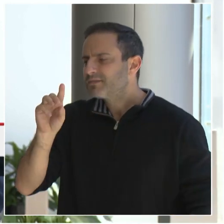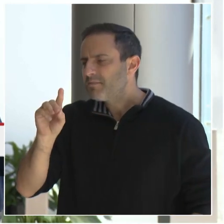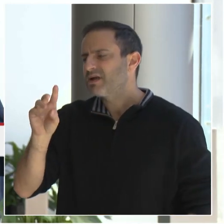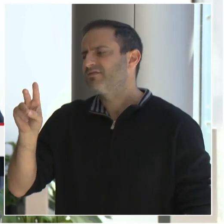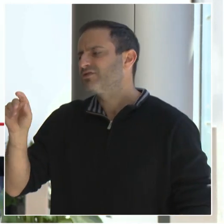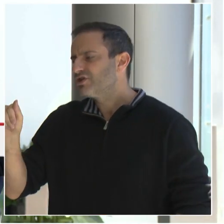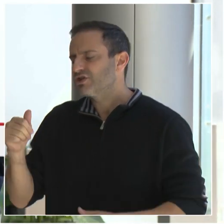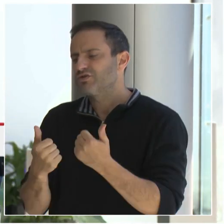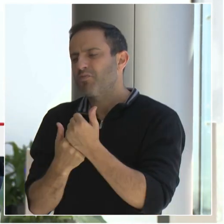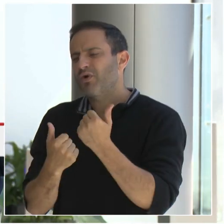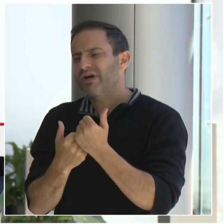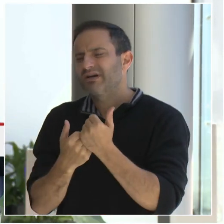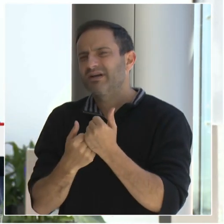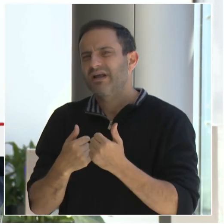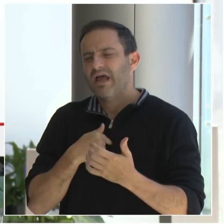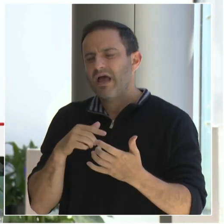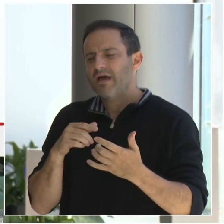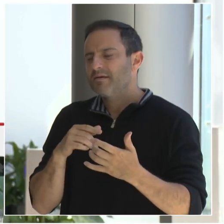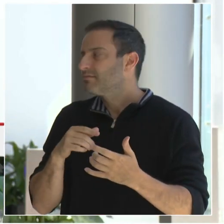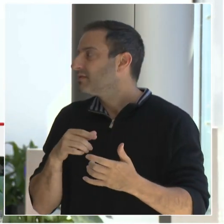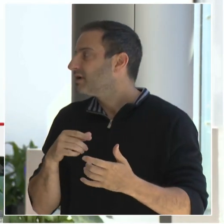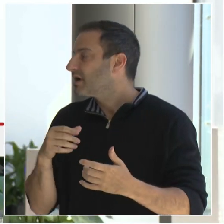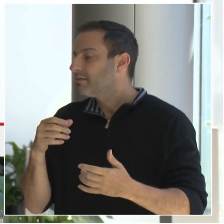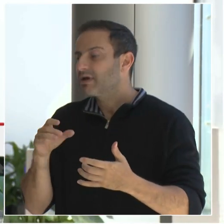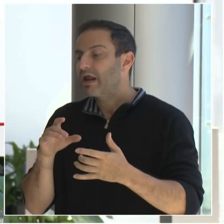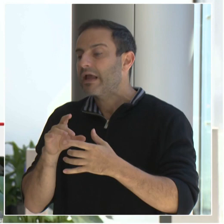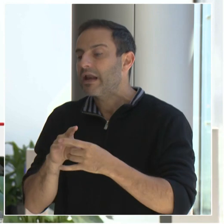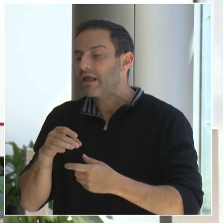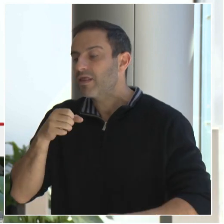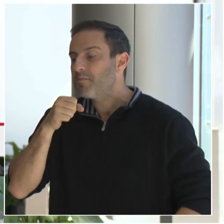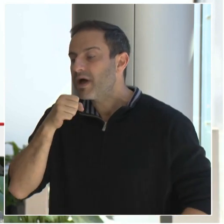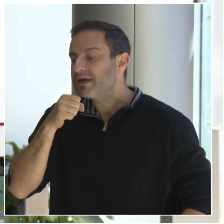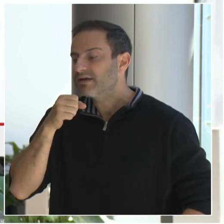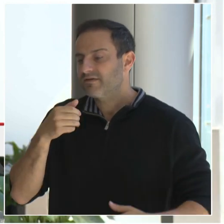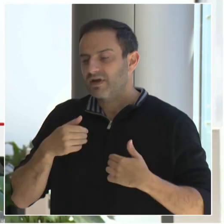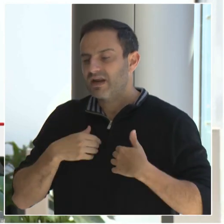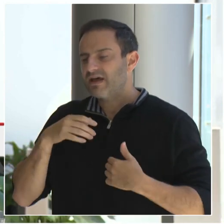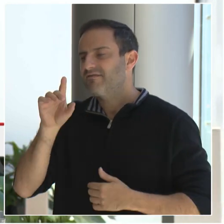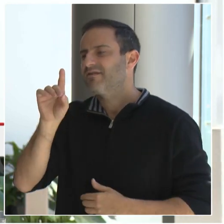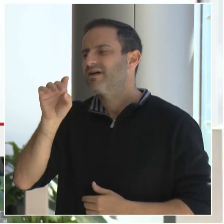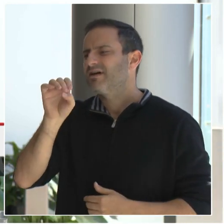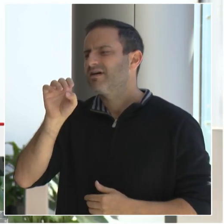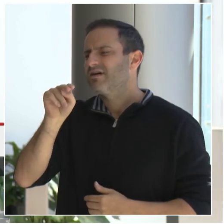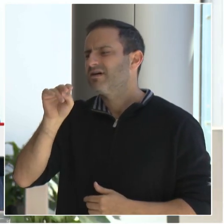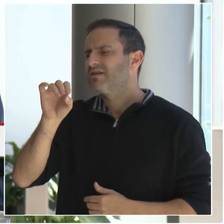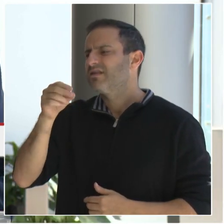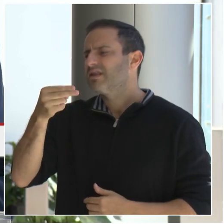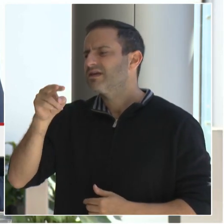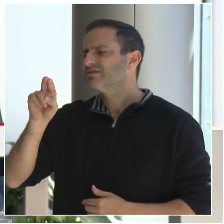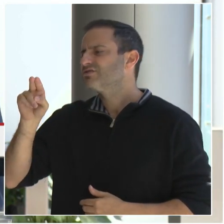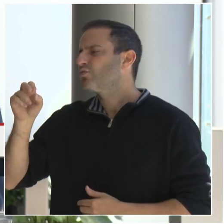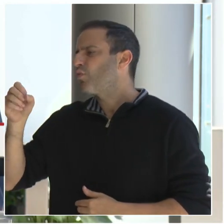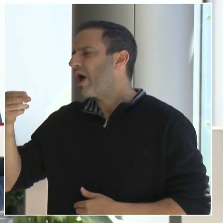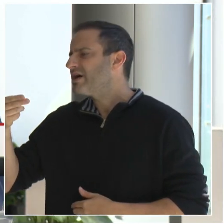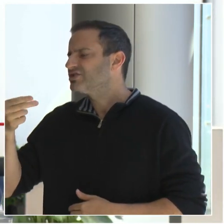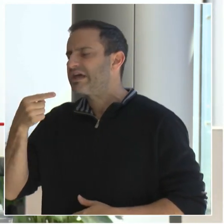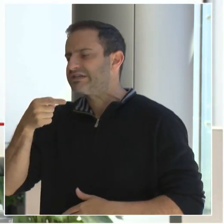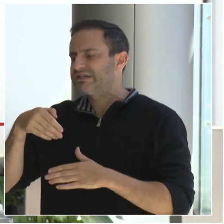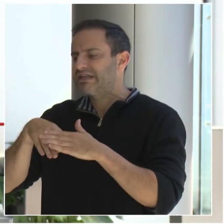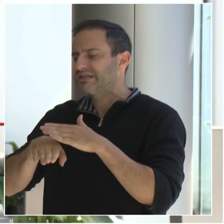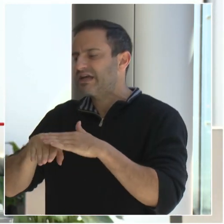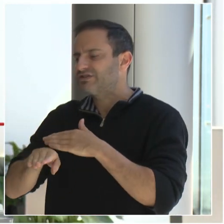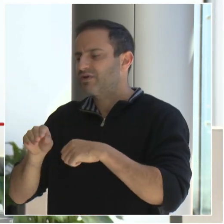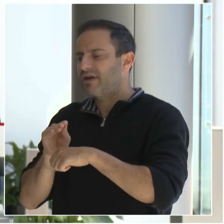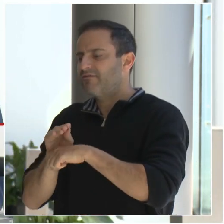region moving. I'm going to disconnect the mic here, and I'm going to come. If we could have Denise Rush join us. Denise is on our Accessibility